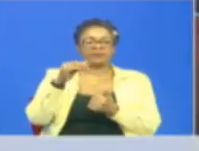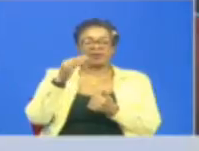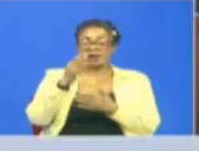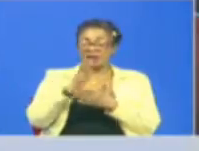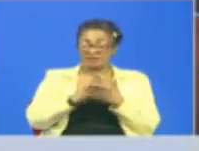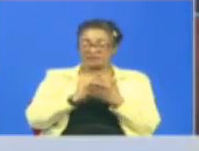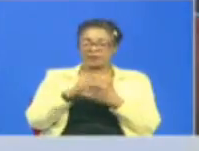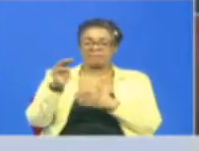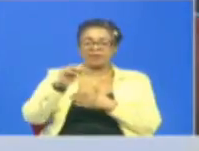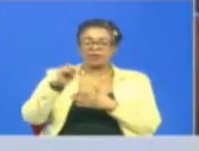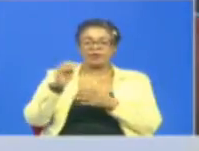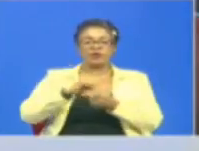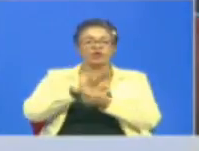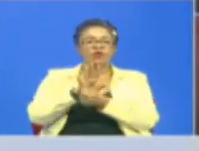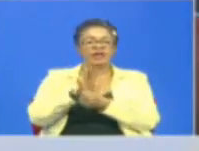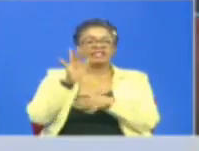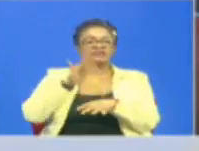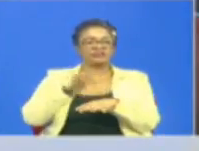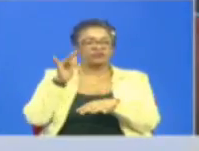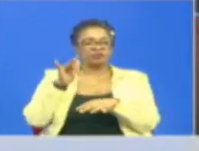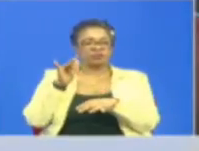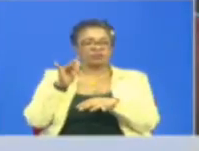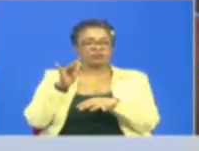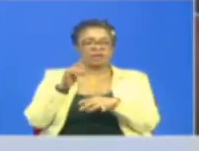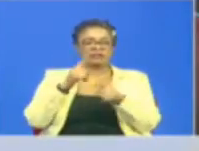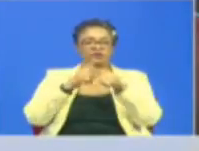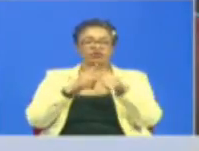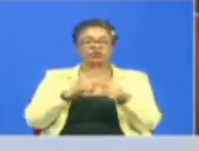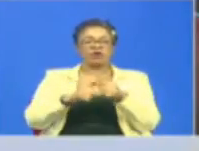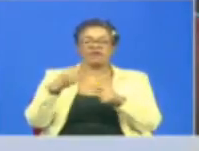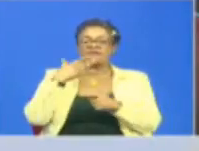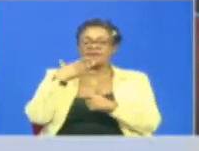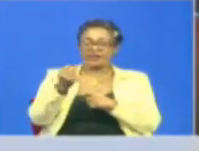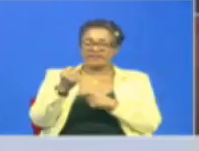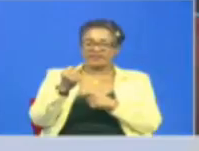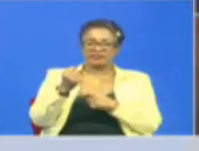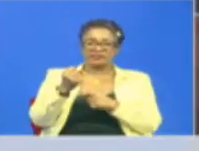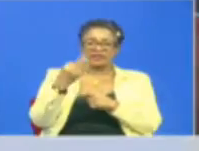in coronavirus infections, with a total of